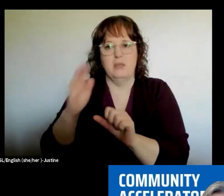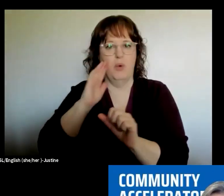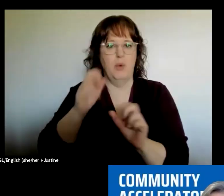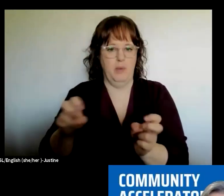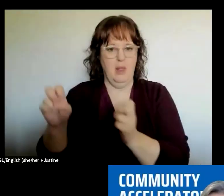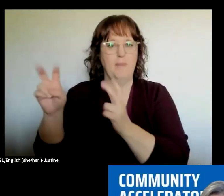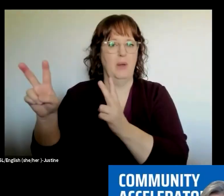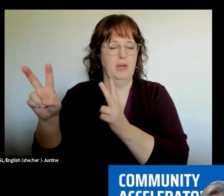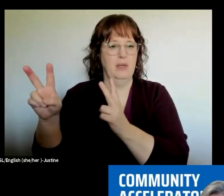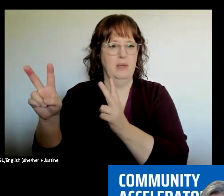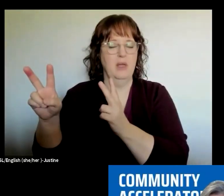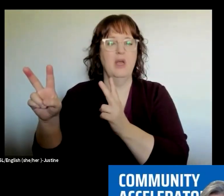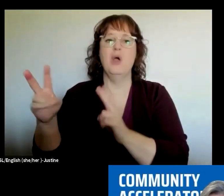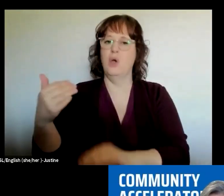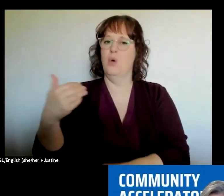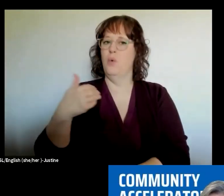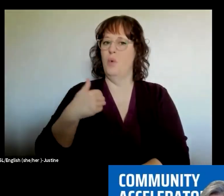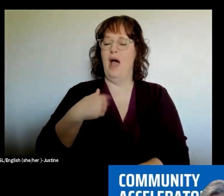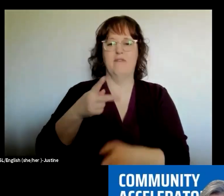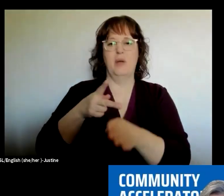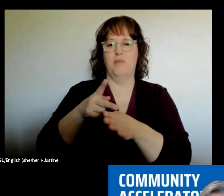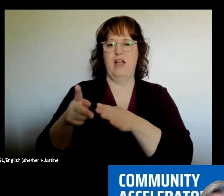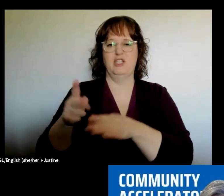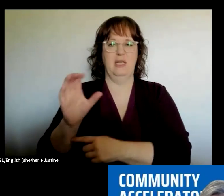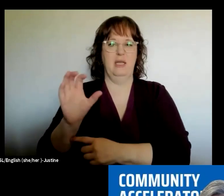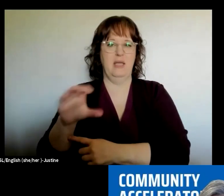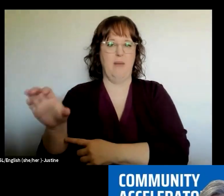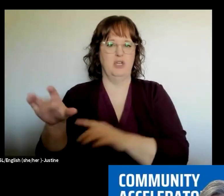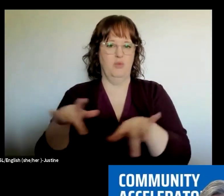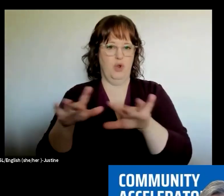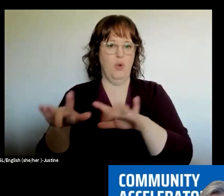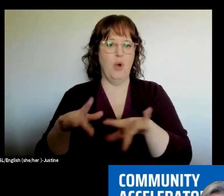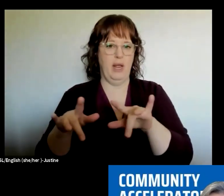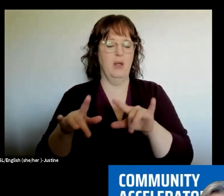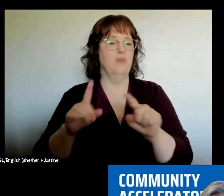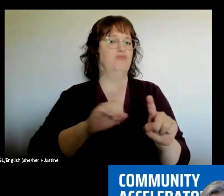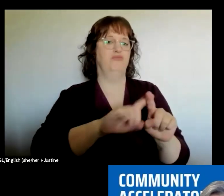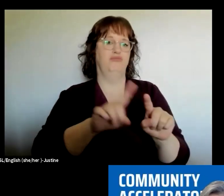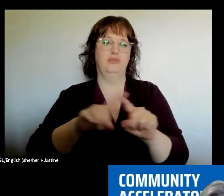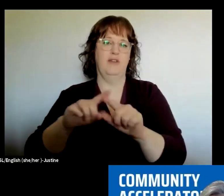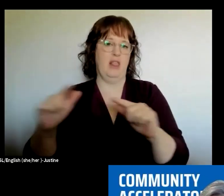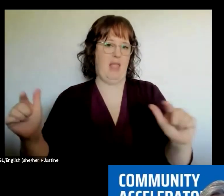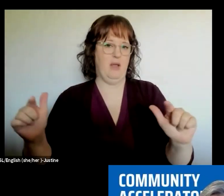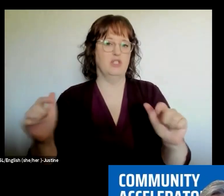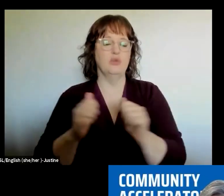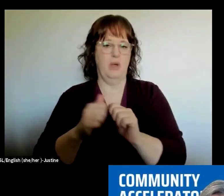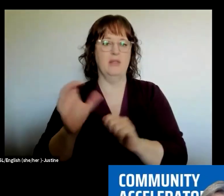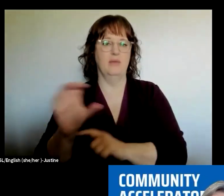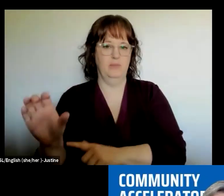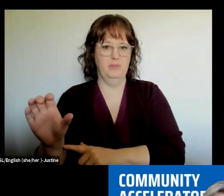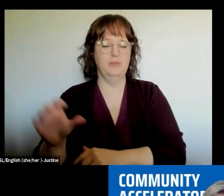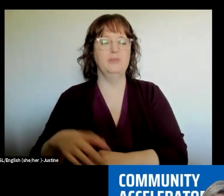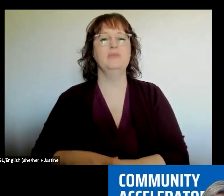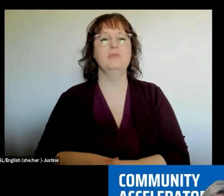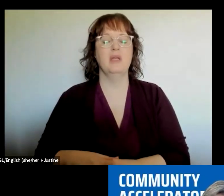A professionally captioned recording will be available in several languages, and we'll share the links out to